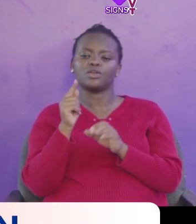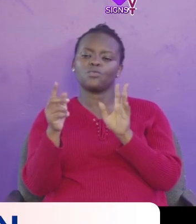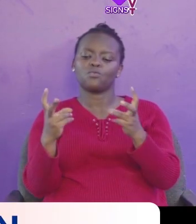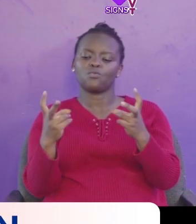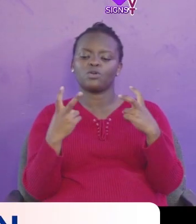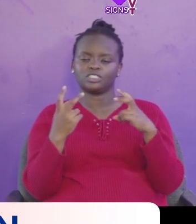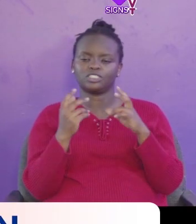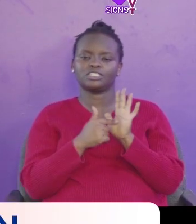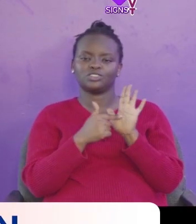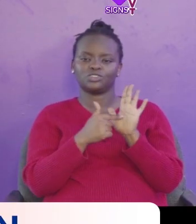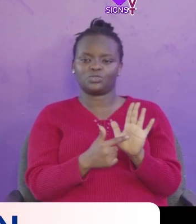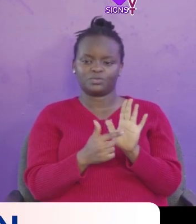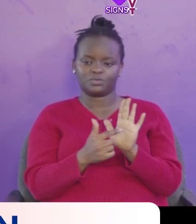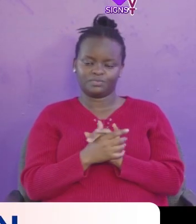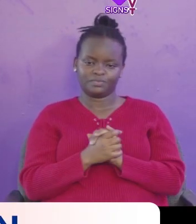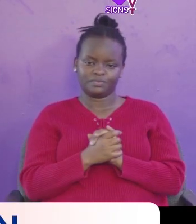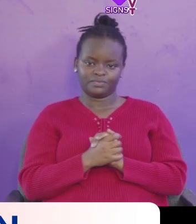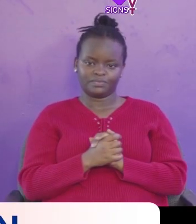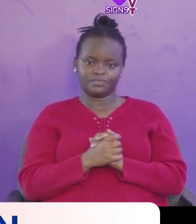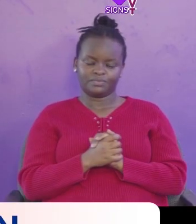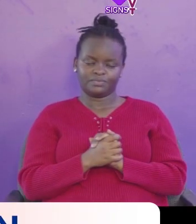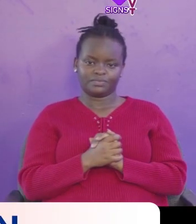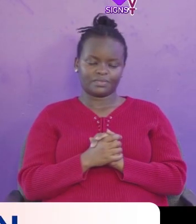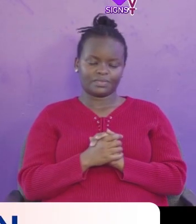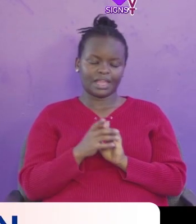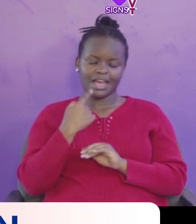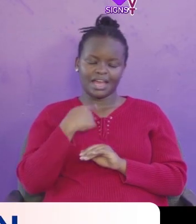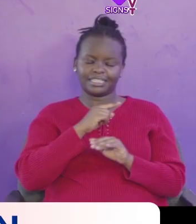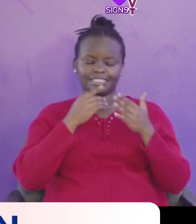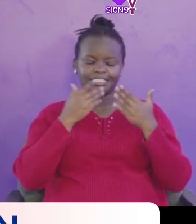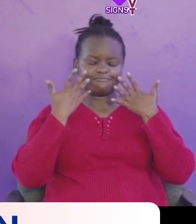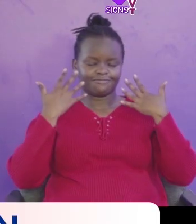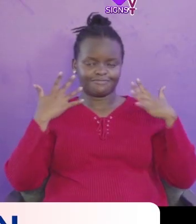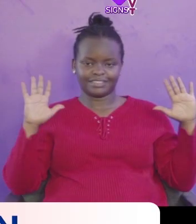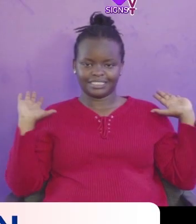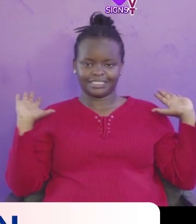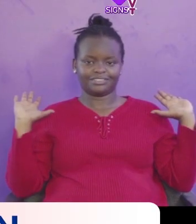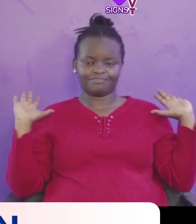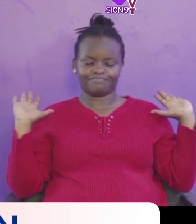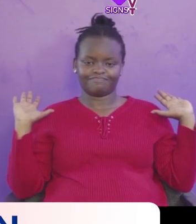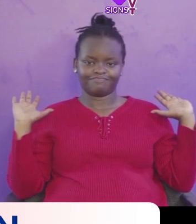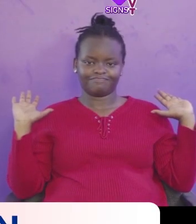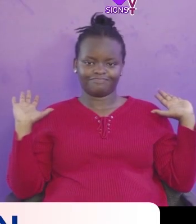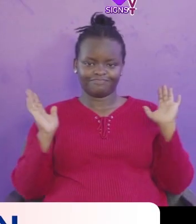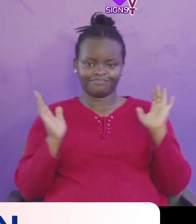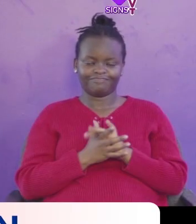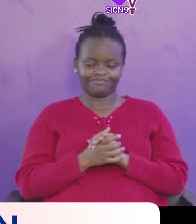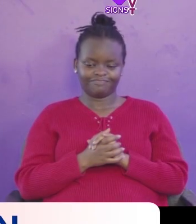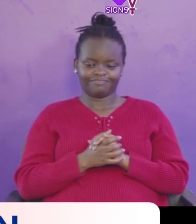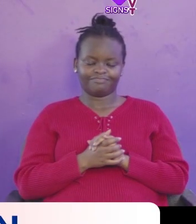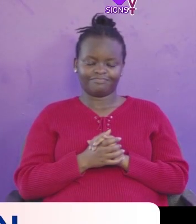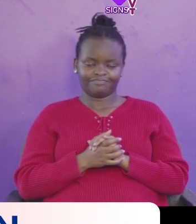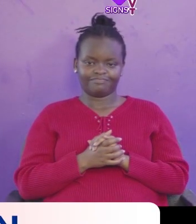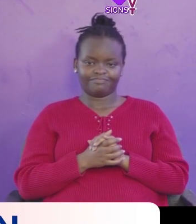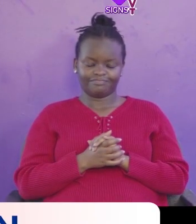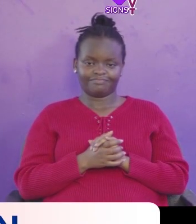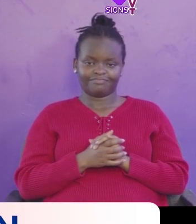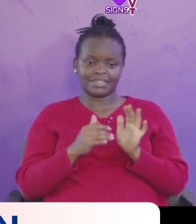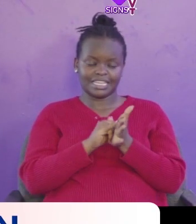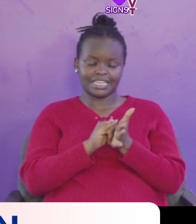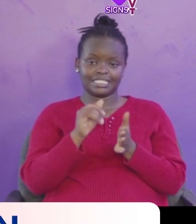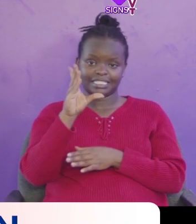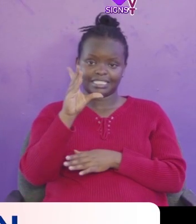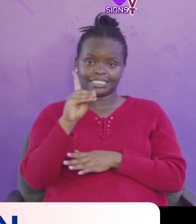Thank you. This sign language. We are done. That is